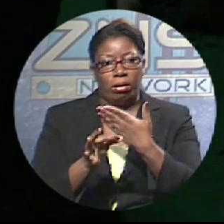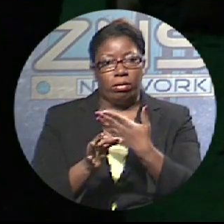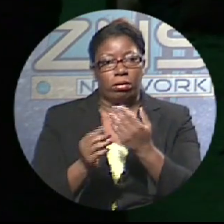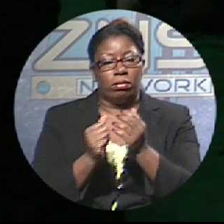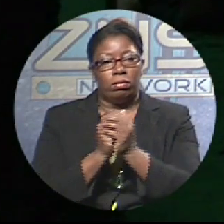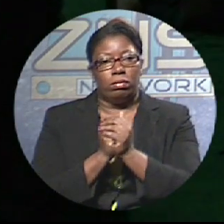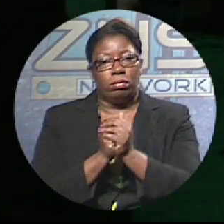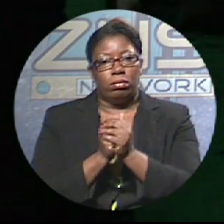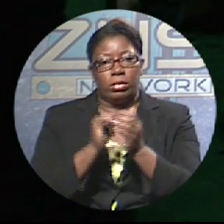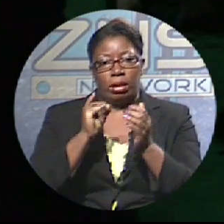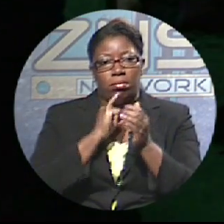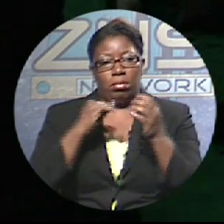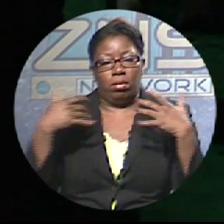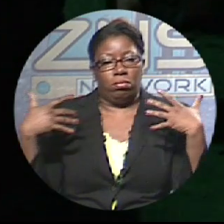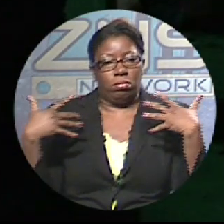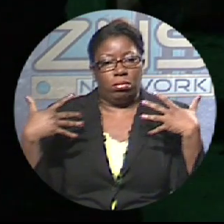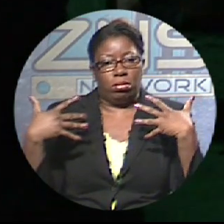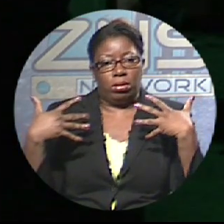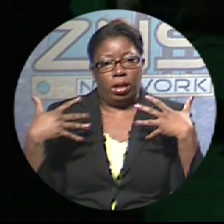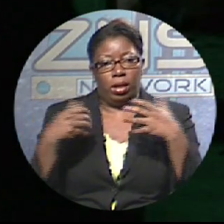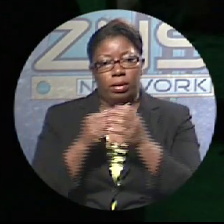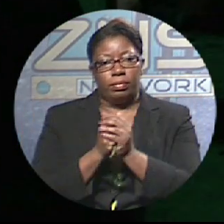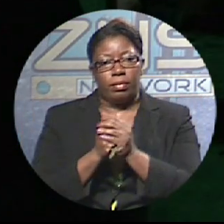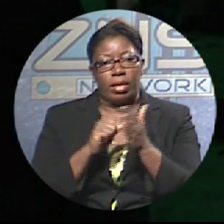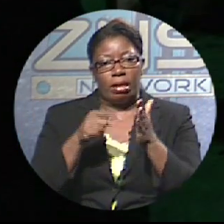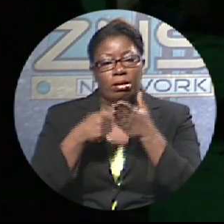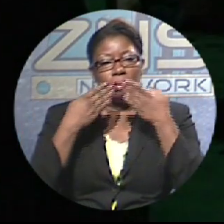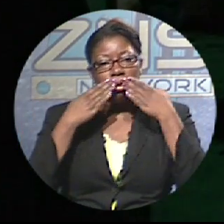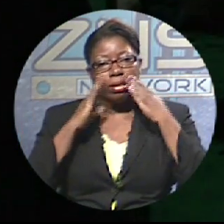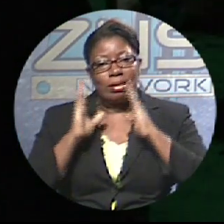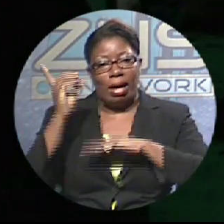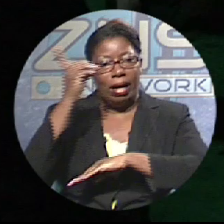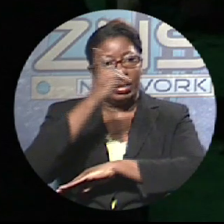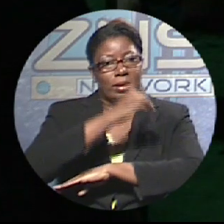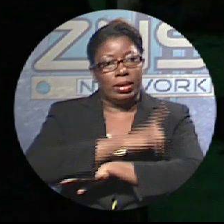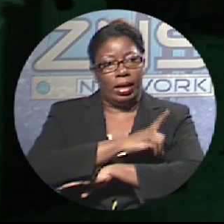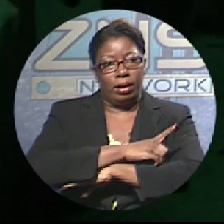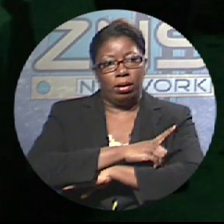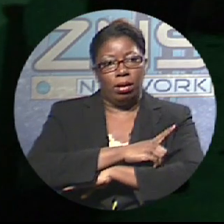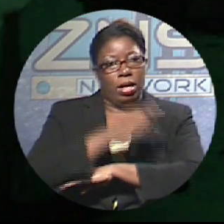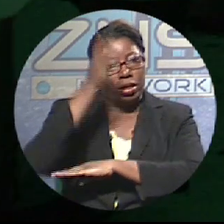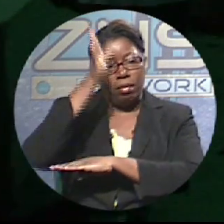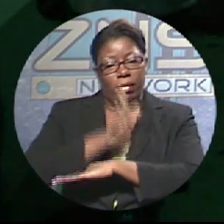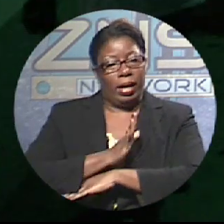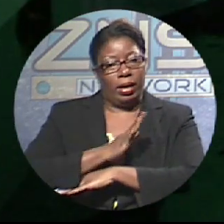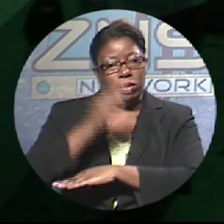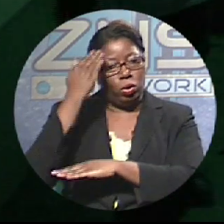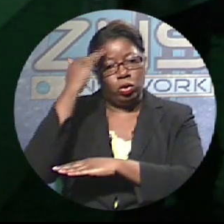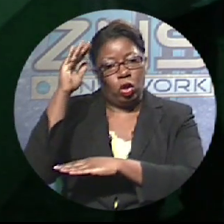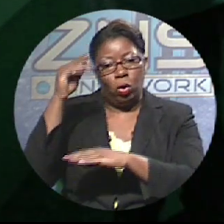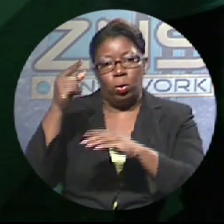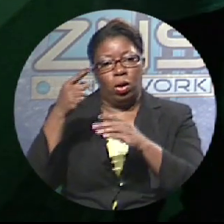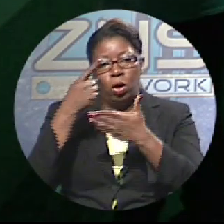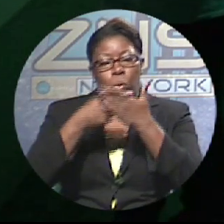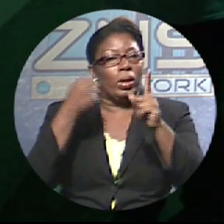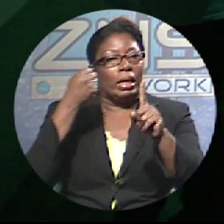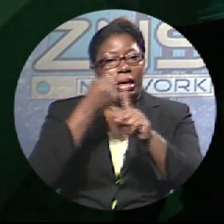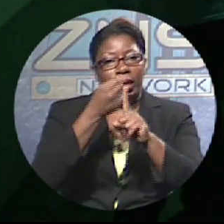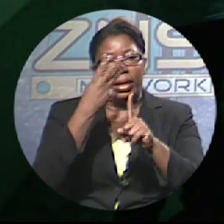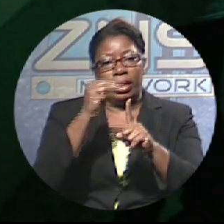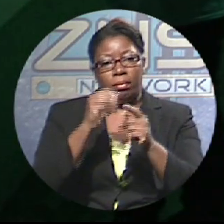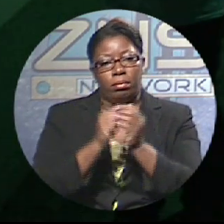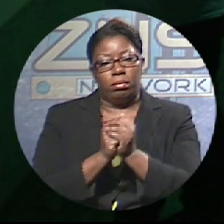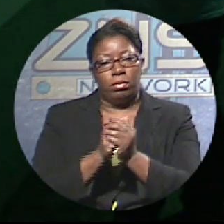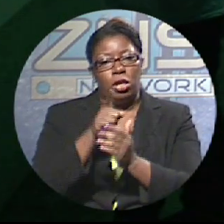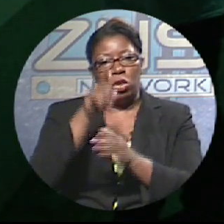Very scared. It's a sad thing. You understand? You don't even know what hit him. You can't even stand in your yard right